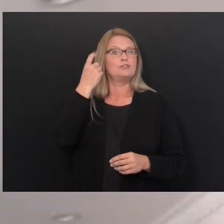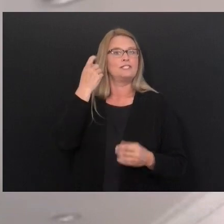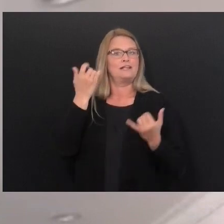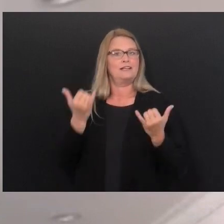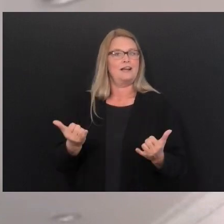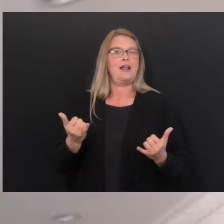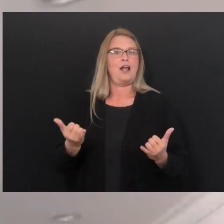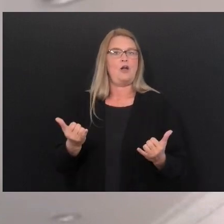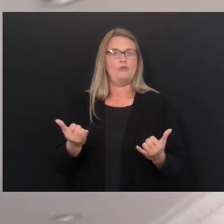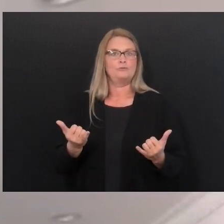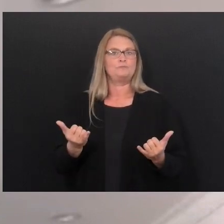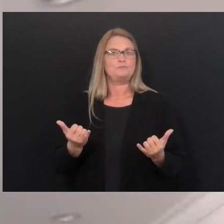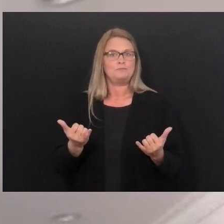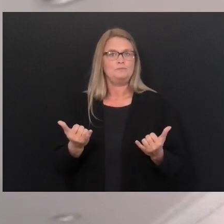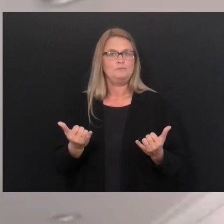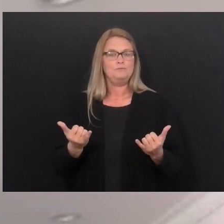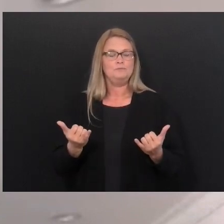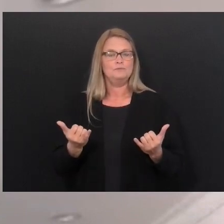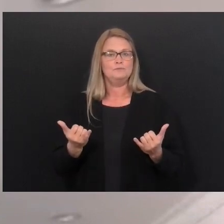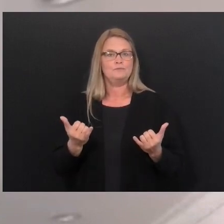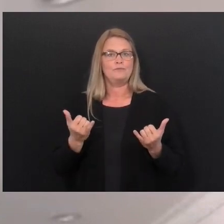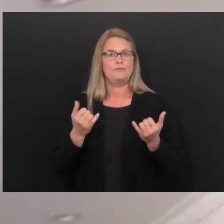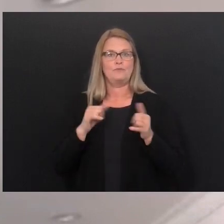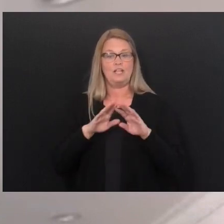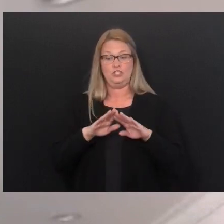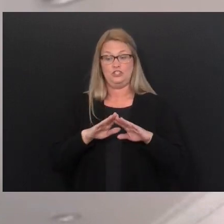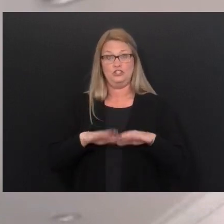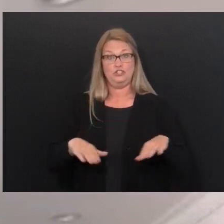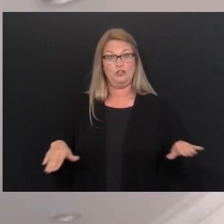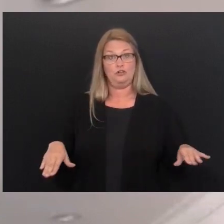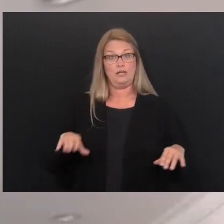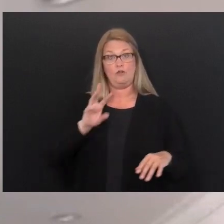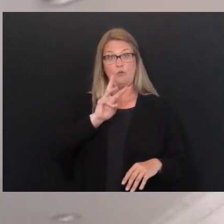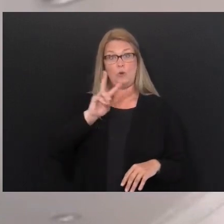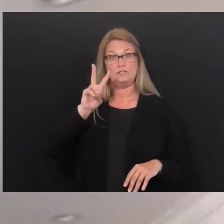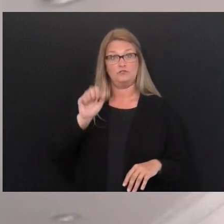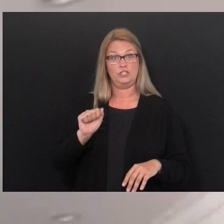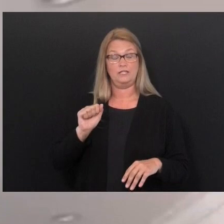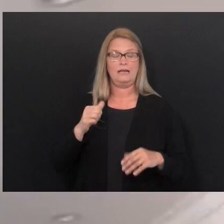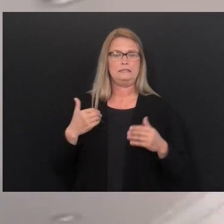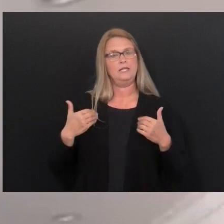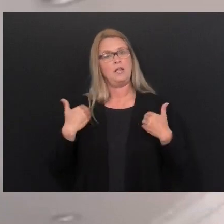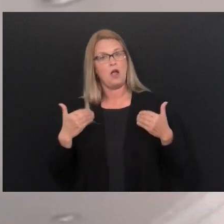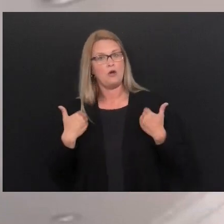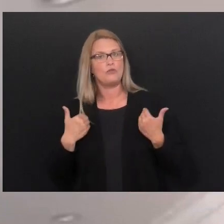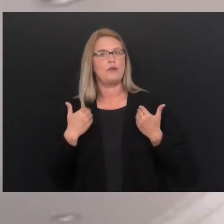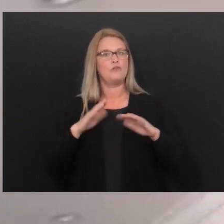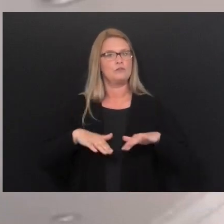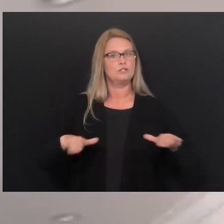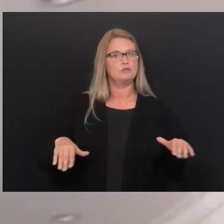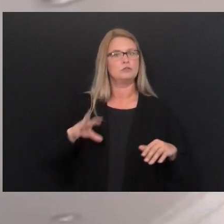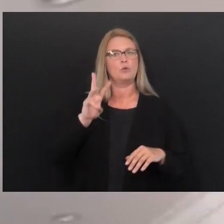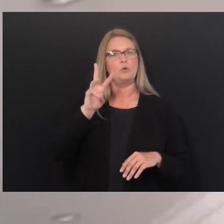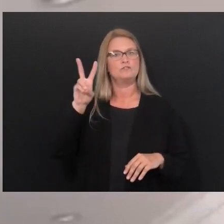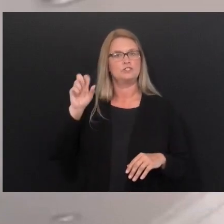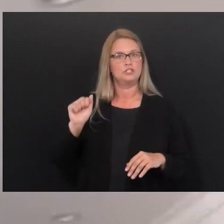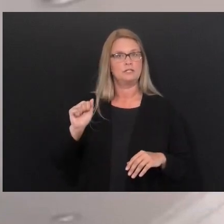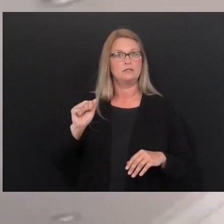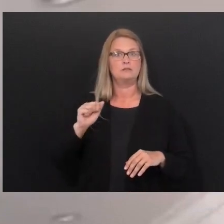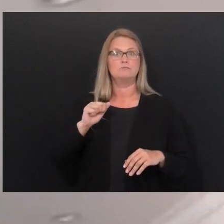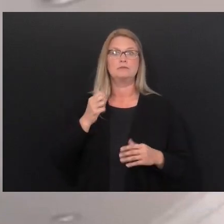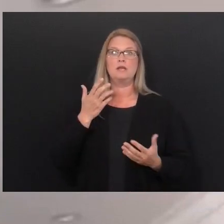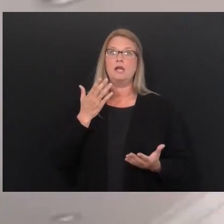today that the children of West Virginia and young people of West Virginia are not